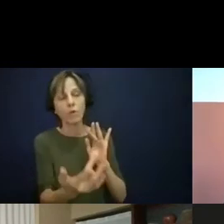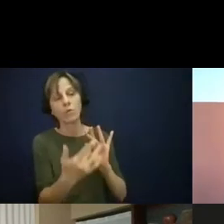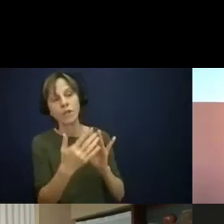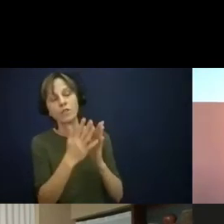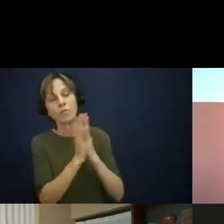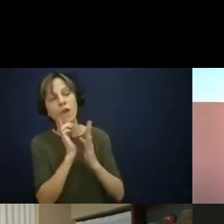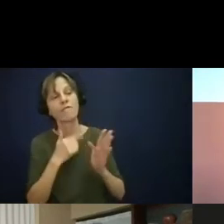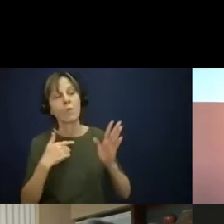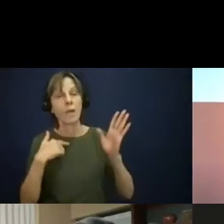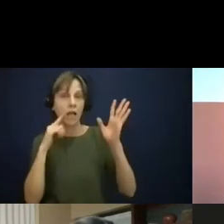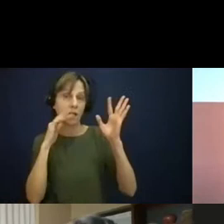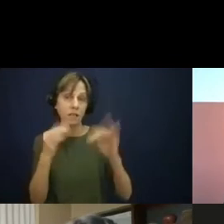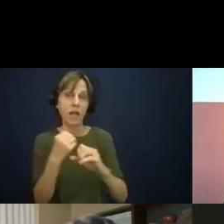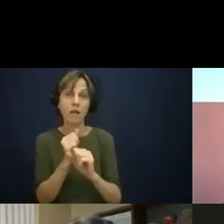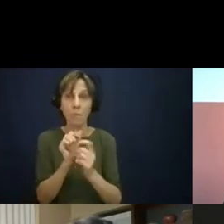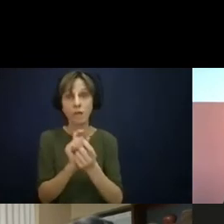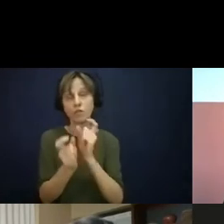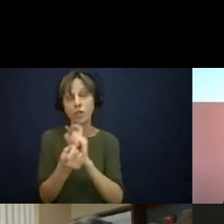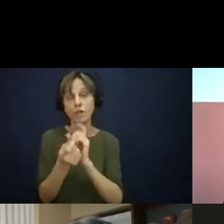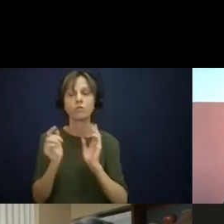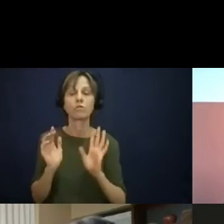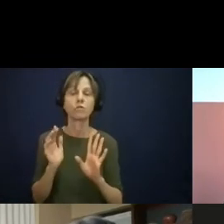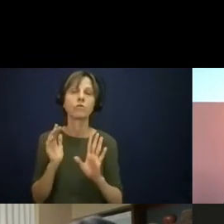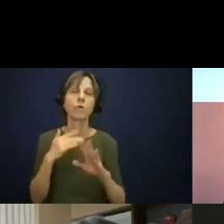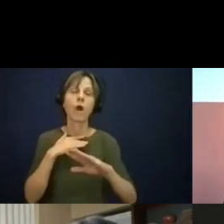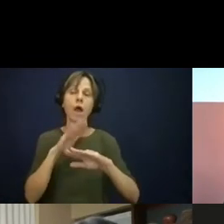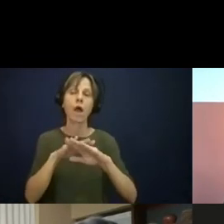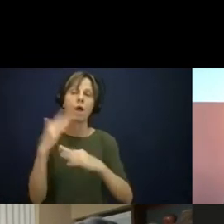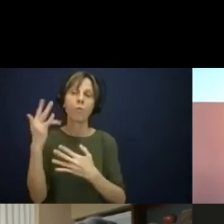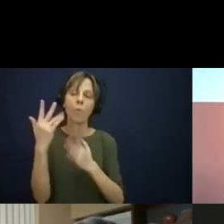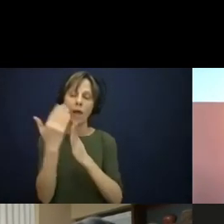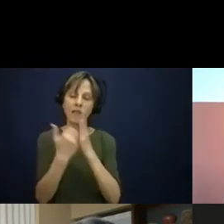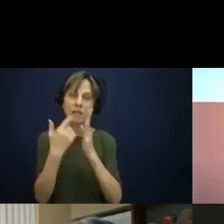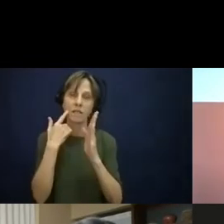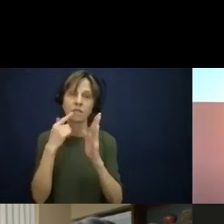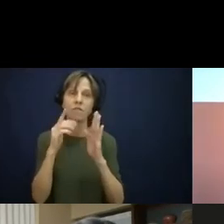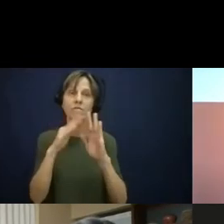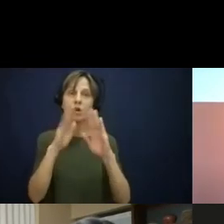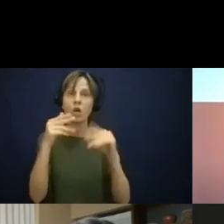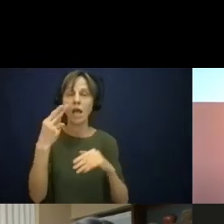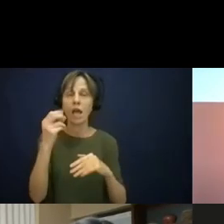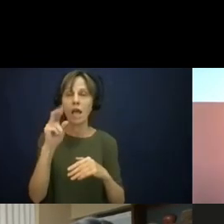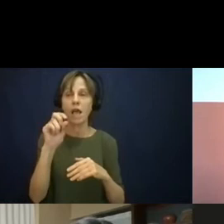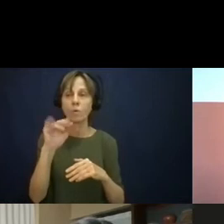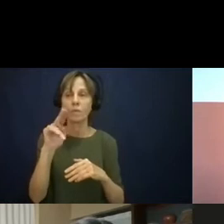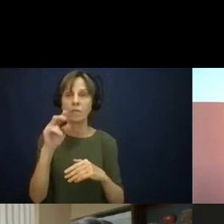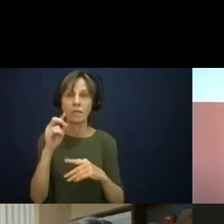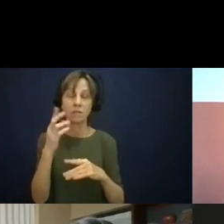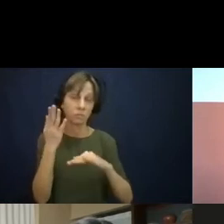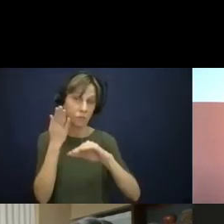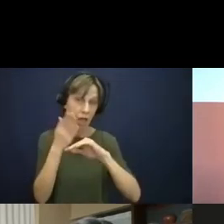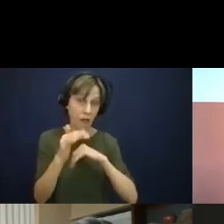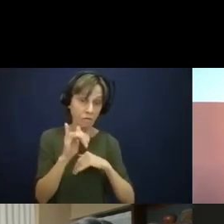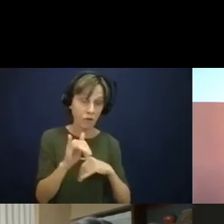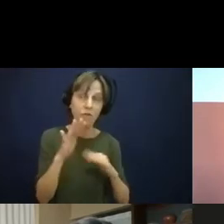change. So I got on a wait list for housing. And once I got housed, all I wanted to do was stay sober and not